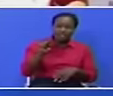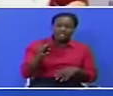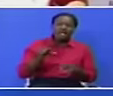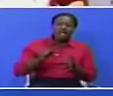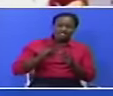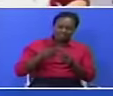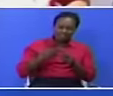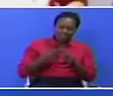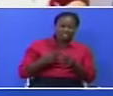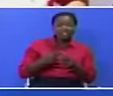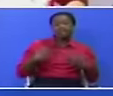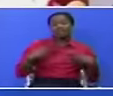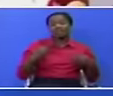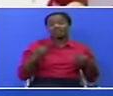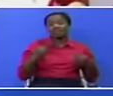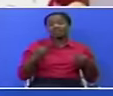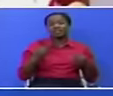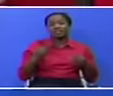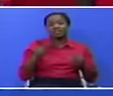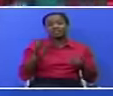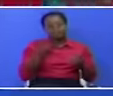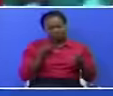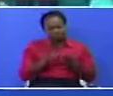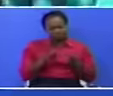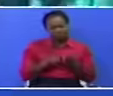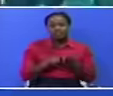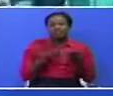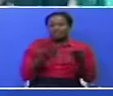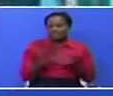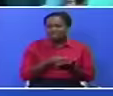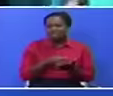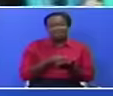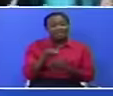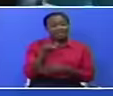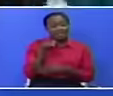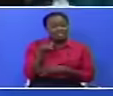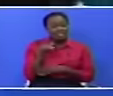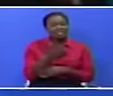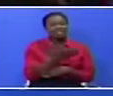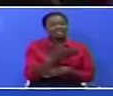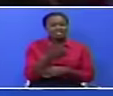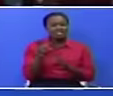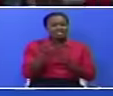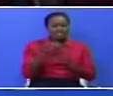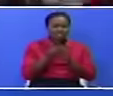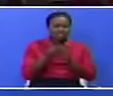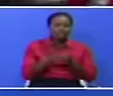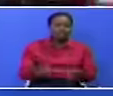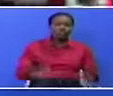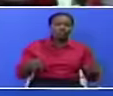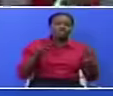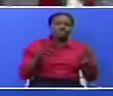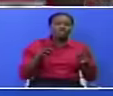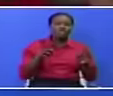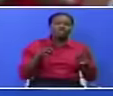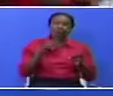Afia House scandal. Those are some of the issues that they are raising. And what they're asking, in essence, they are saying that this state officials